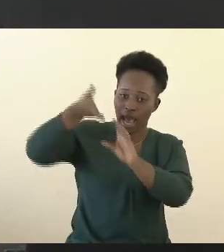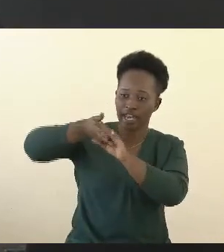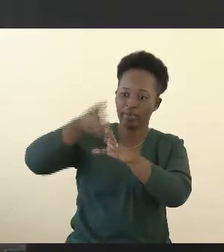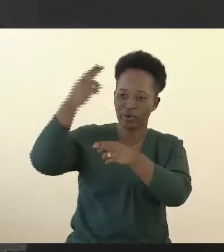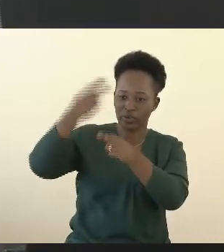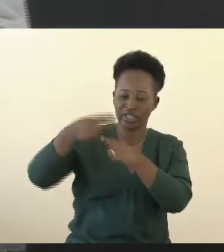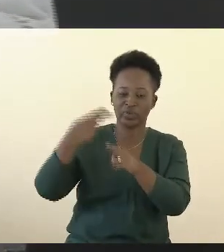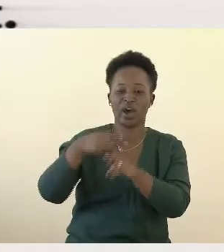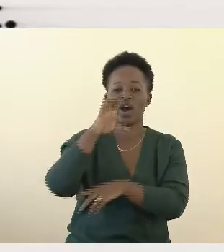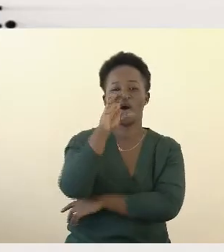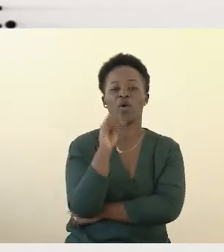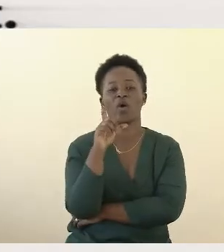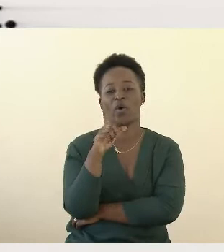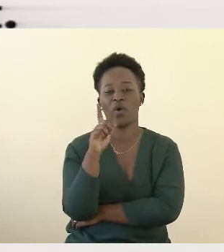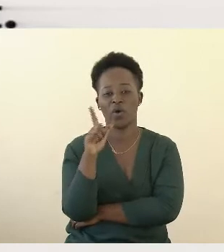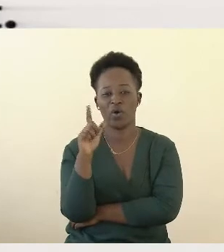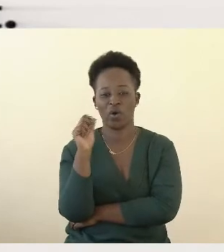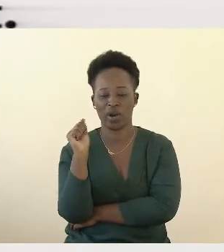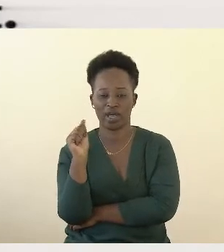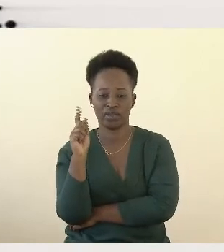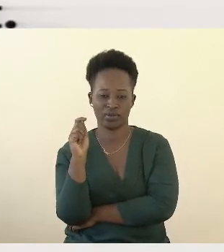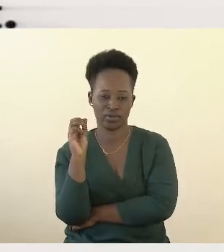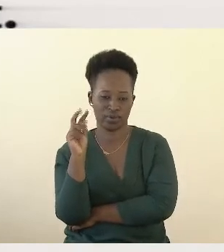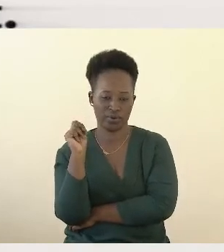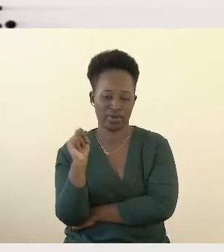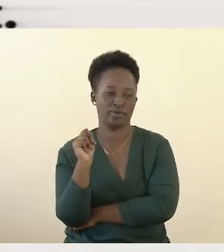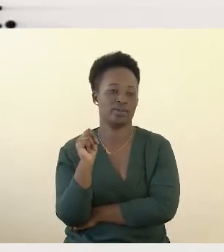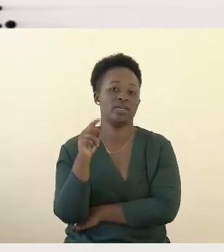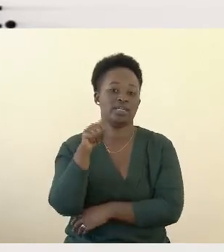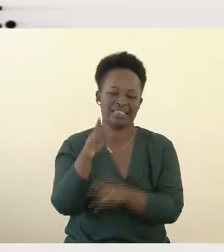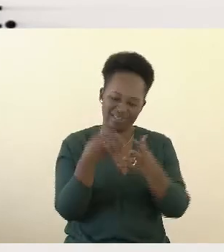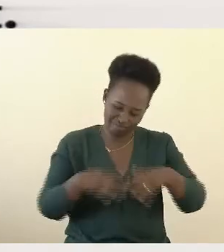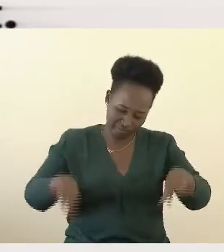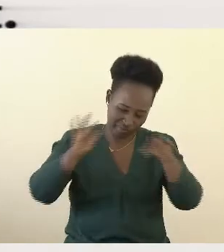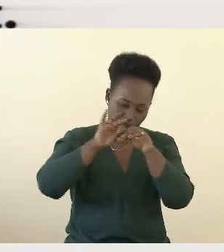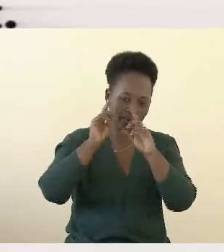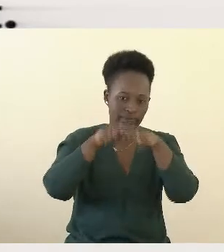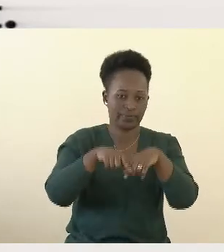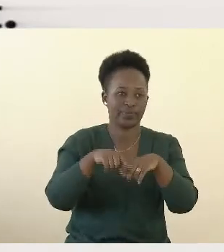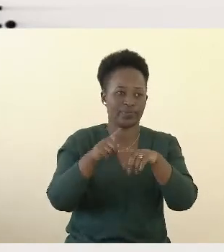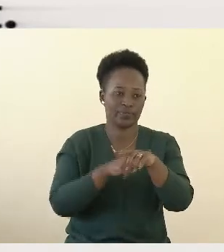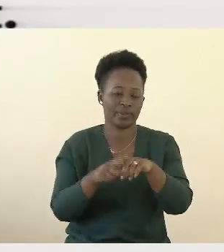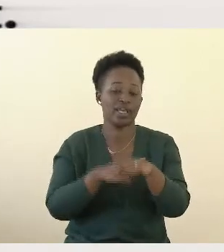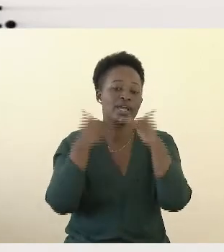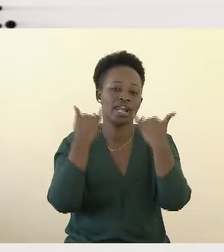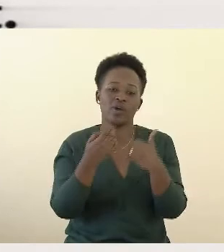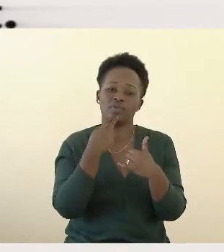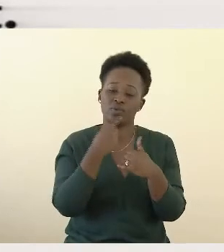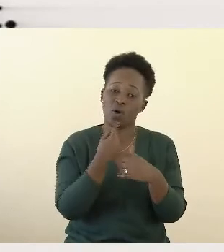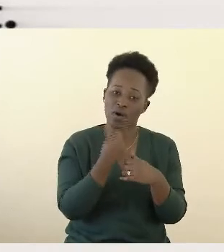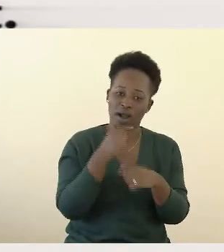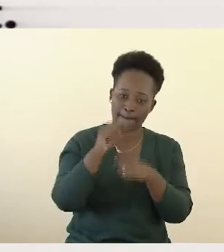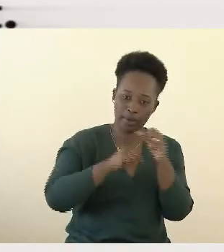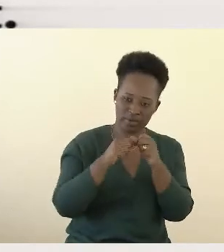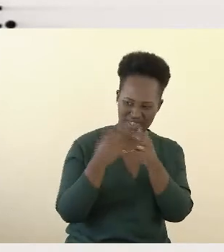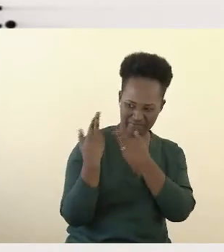to make the structures of the skin. Let's talk about the functions of the skin. There are a number of functions of